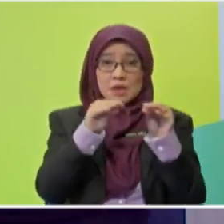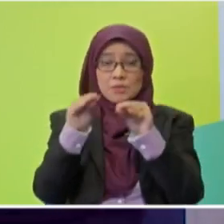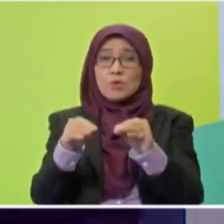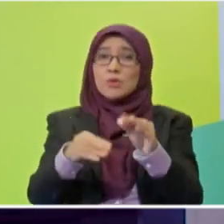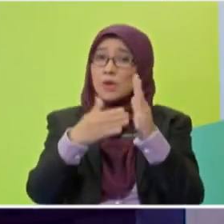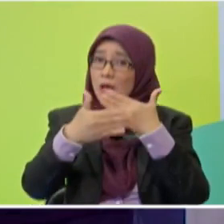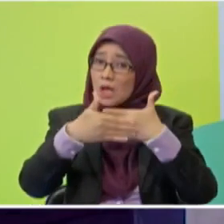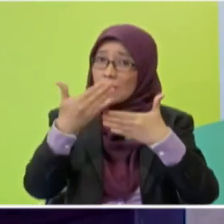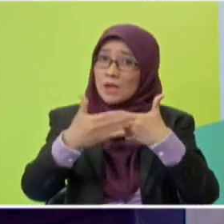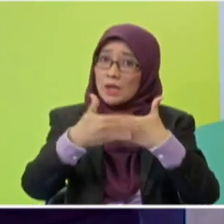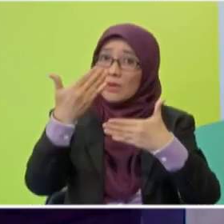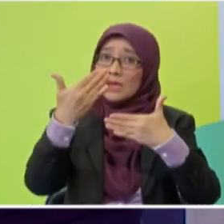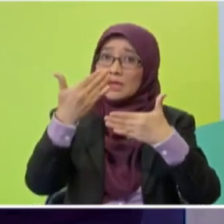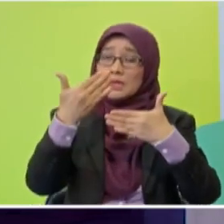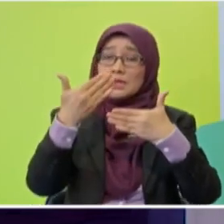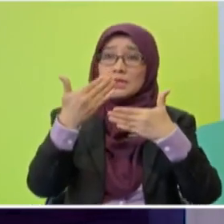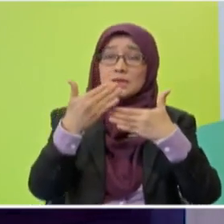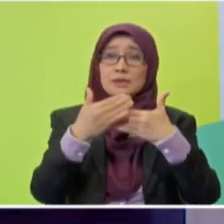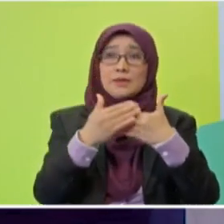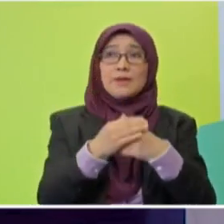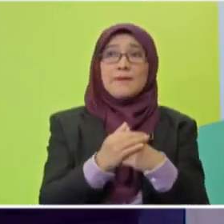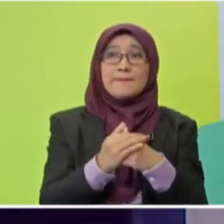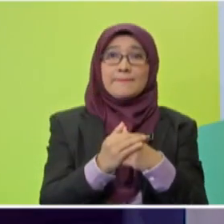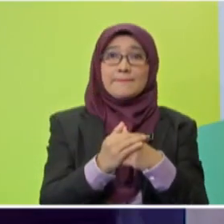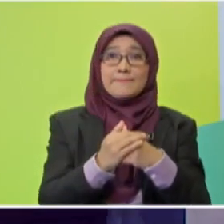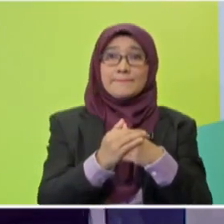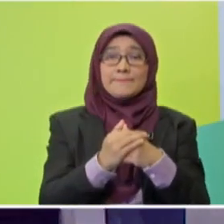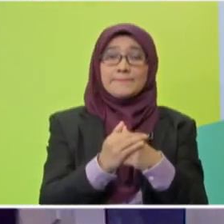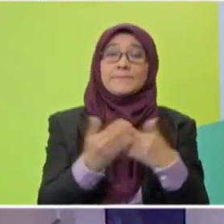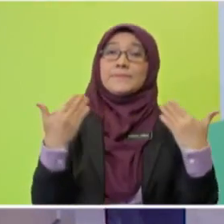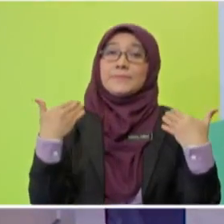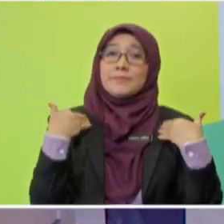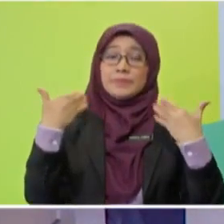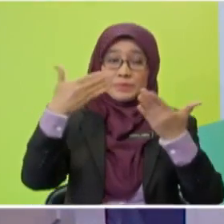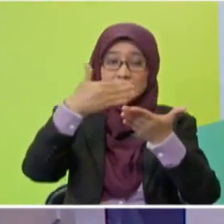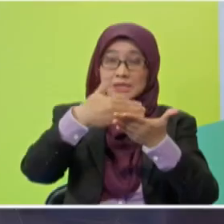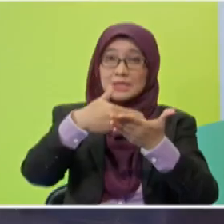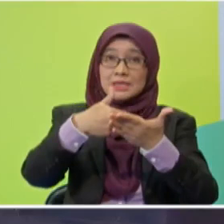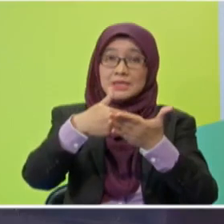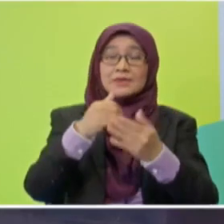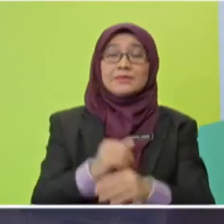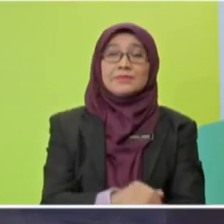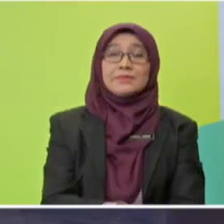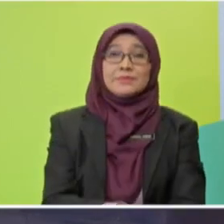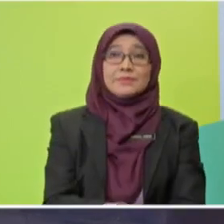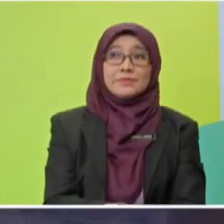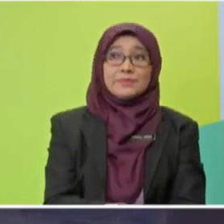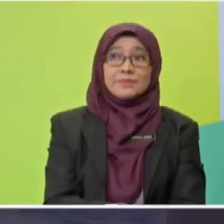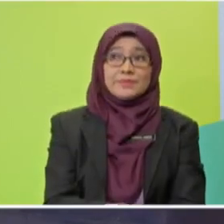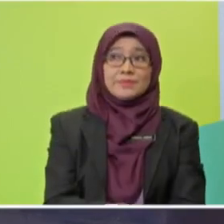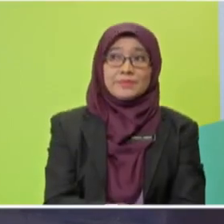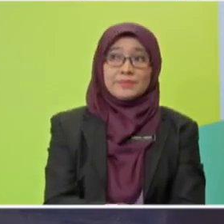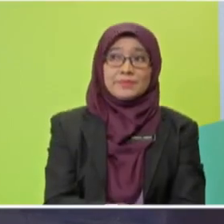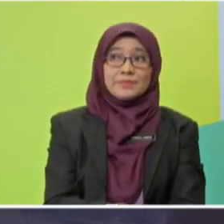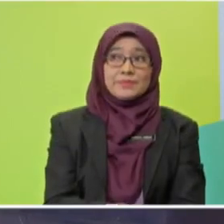divisor. Okay, you move it earlier at the divisor. Okay, shall we try another one with the box method? Sure. Okay, this is the last time, and give the